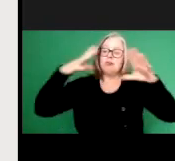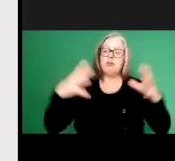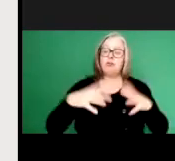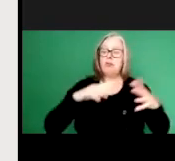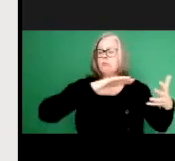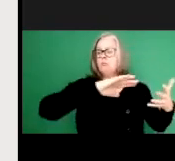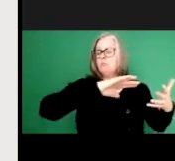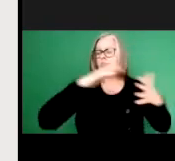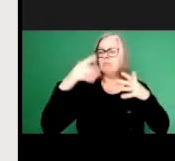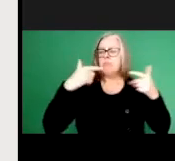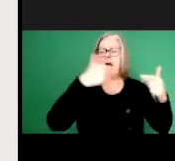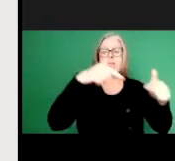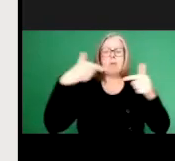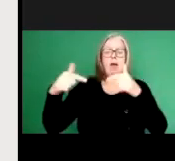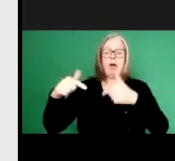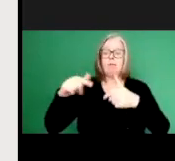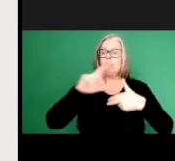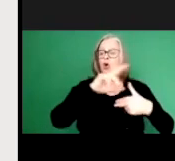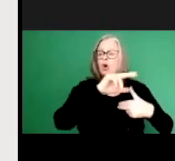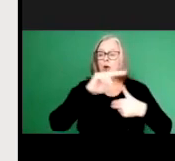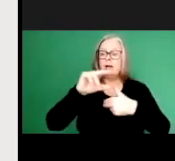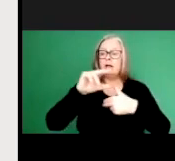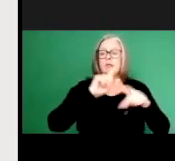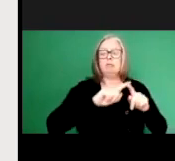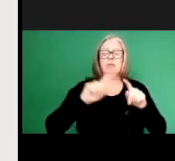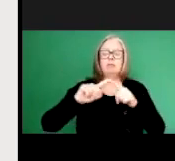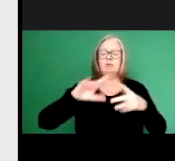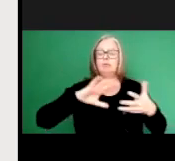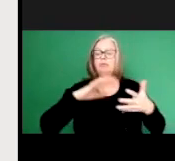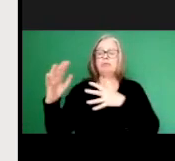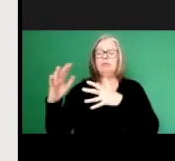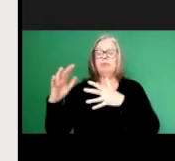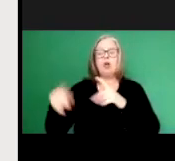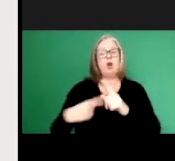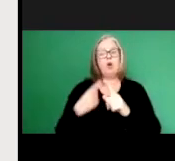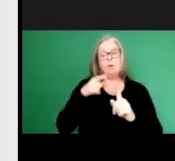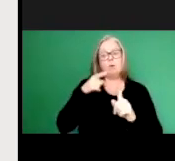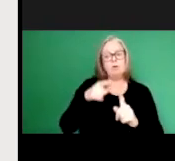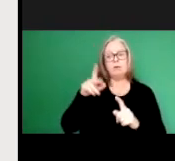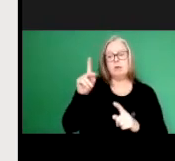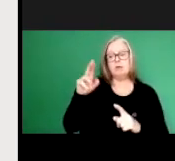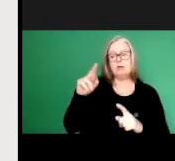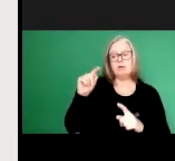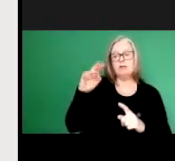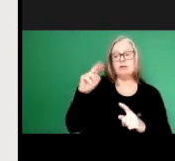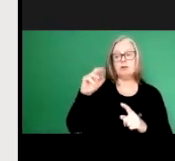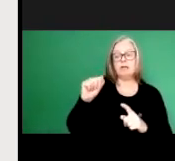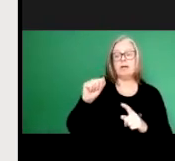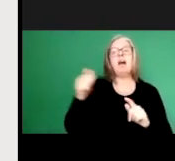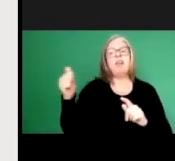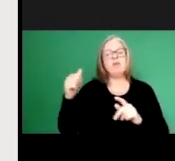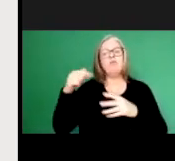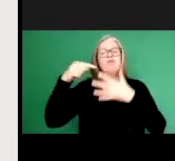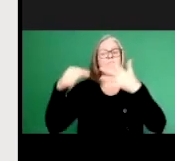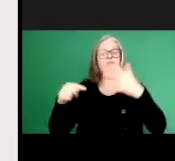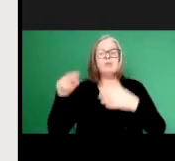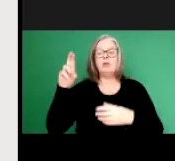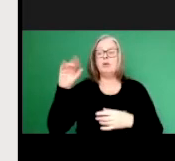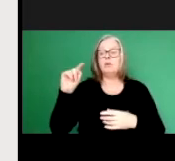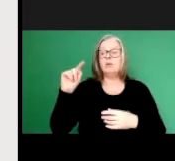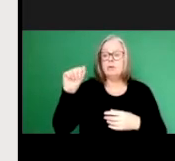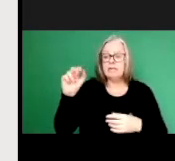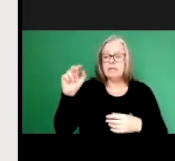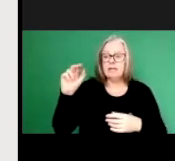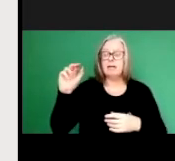um, and disasters, um, not just Katrina, but Rita, Maria, Sandy, Harvey, Irma, um,